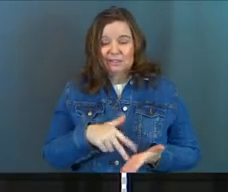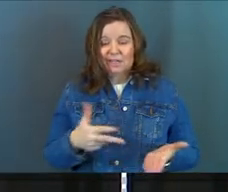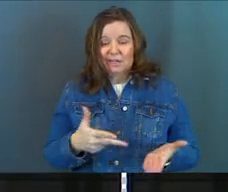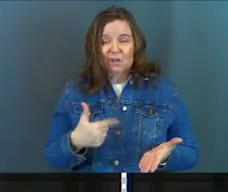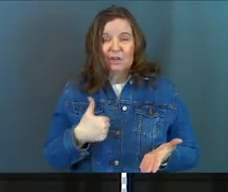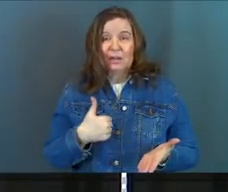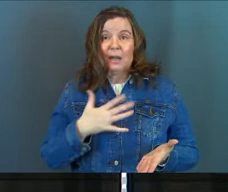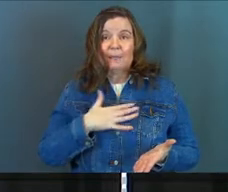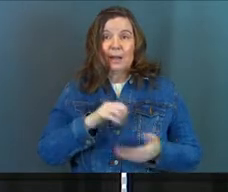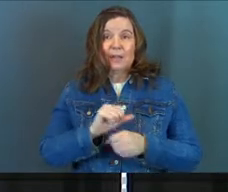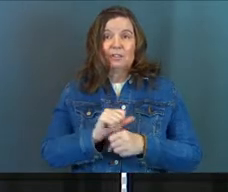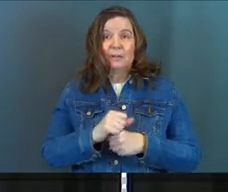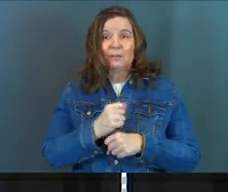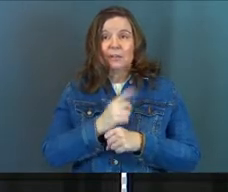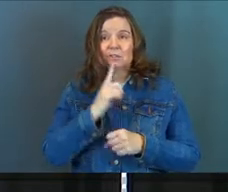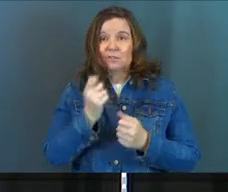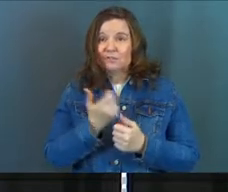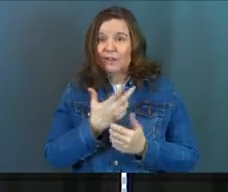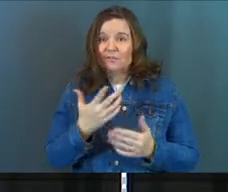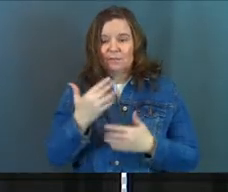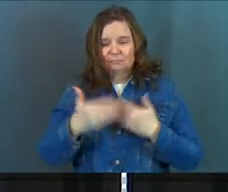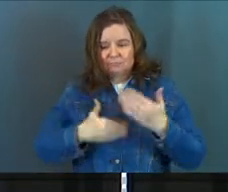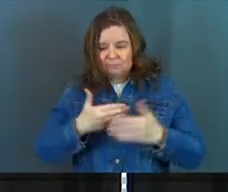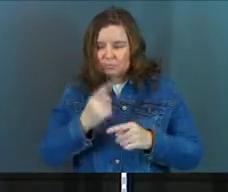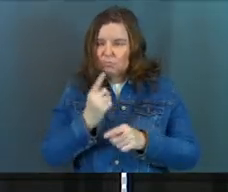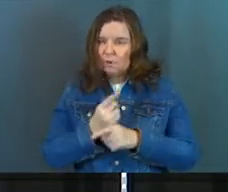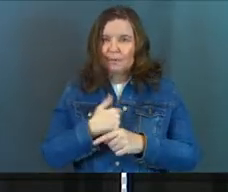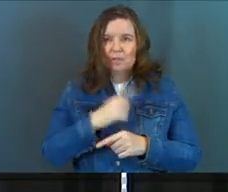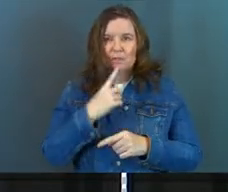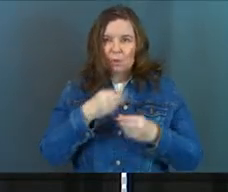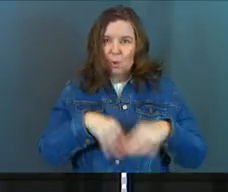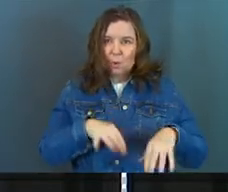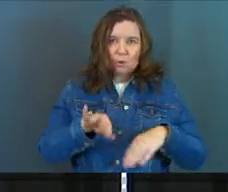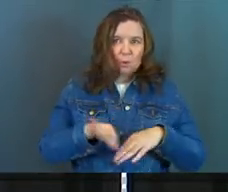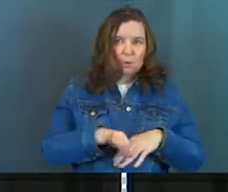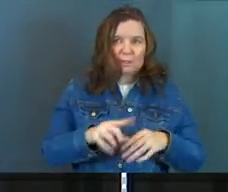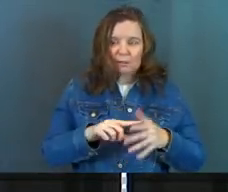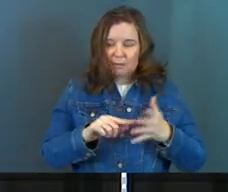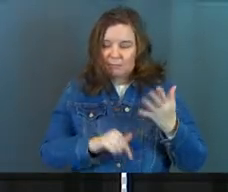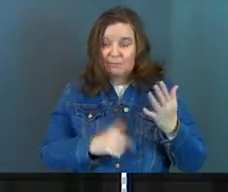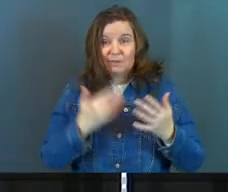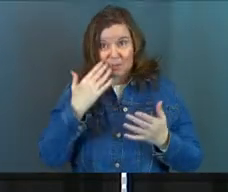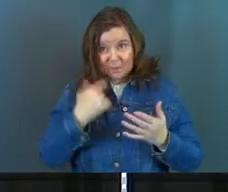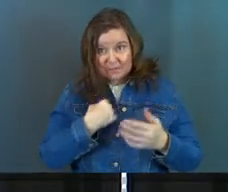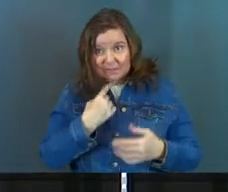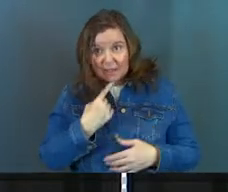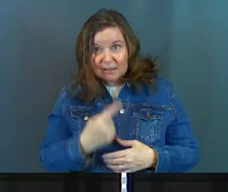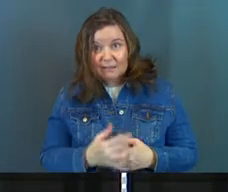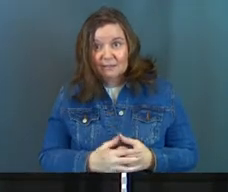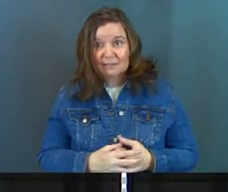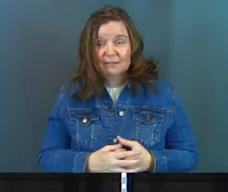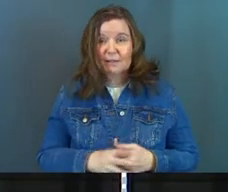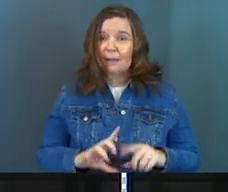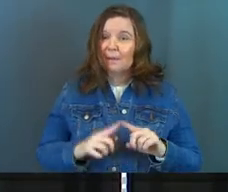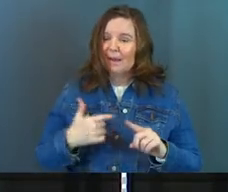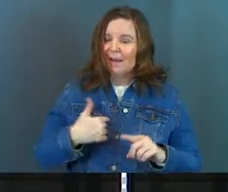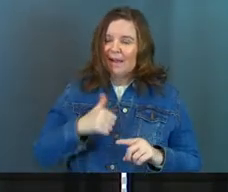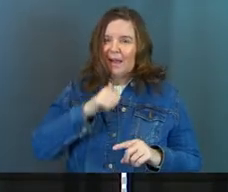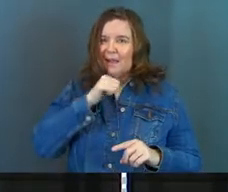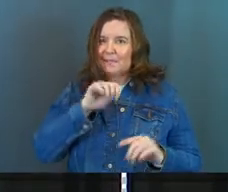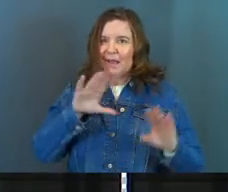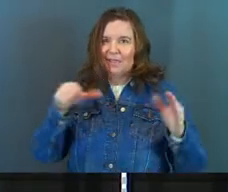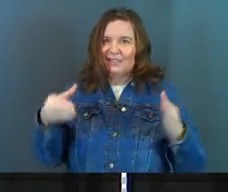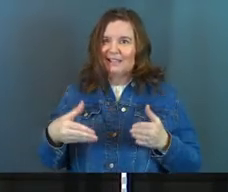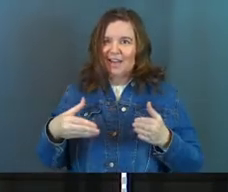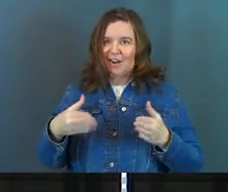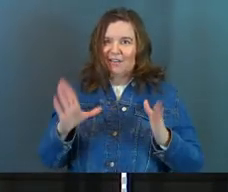and my job is to make sure everything goes right, make sure I don't lose the rings and all that kind of stuff. You know what I'm saying? But I'm not the